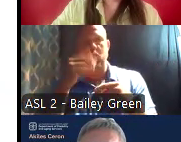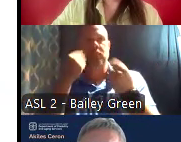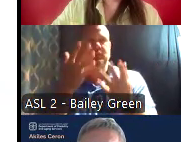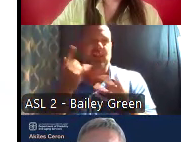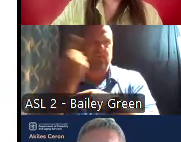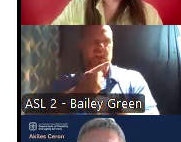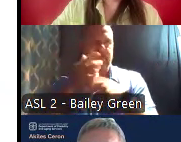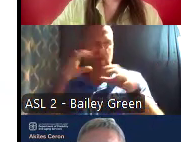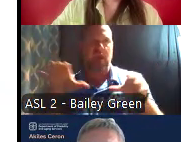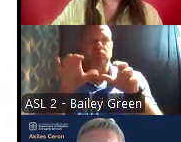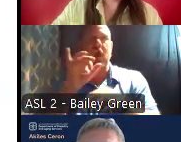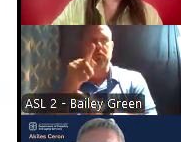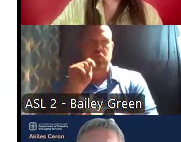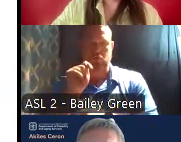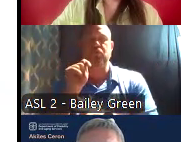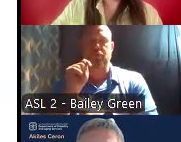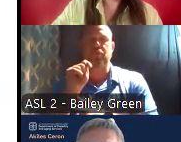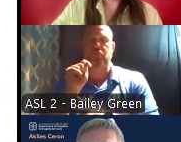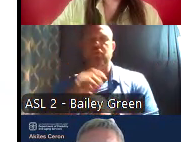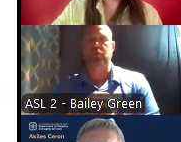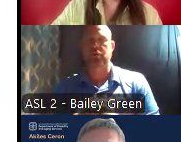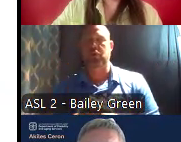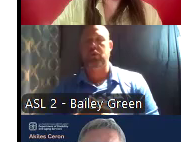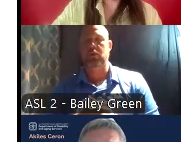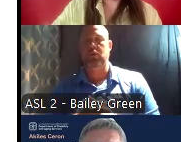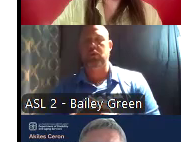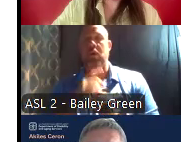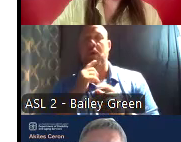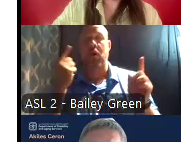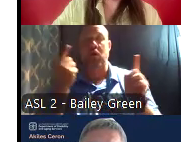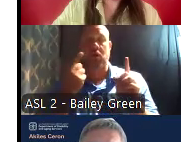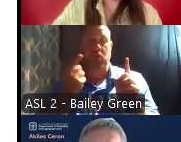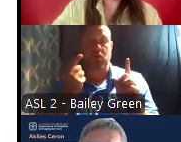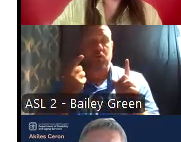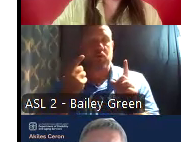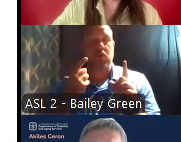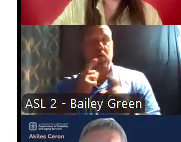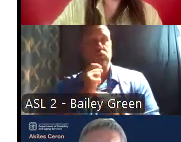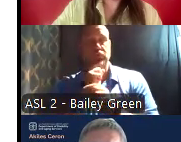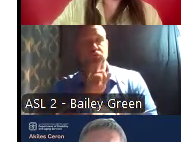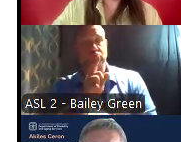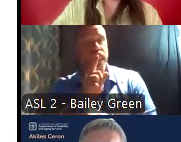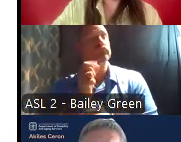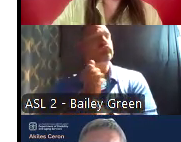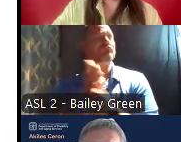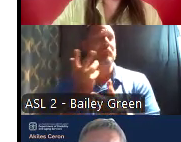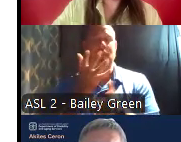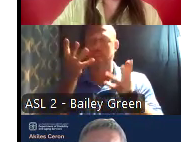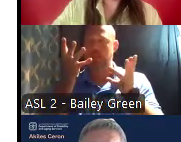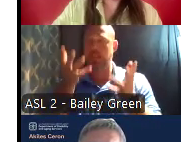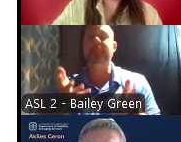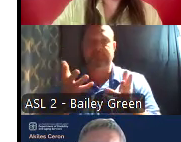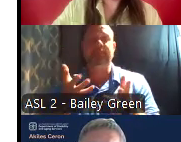Action in October. And really our goal is to make sure that anything left over from